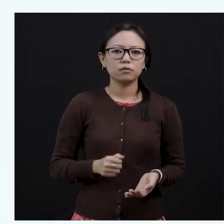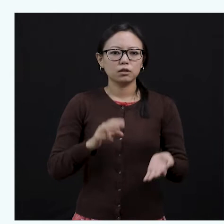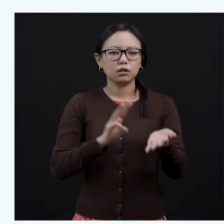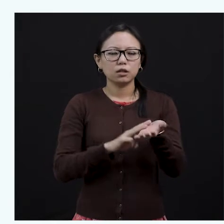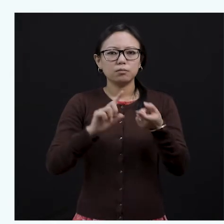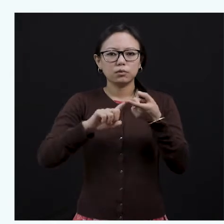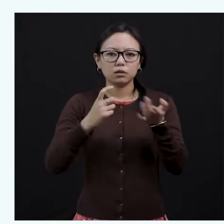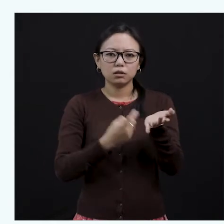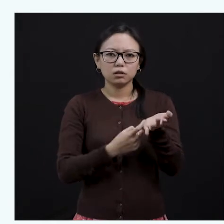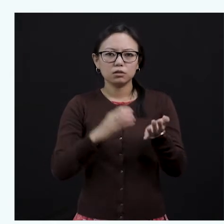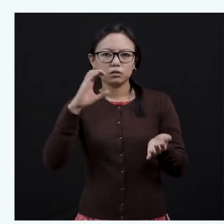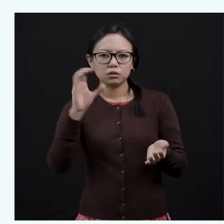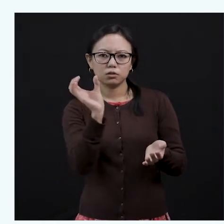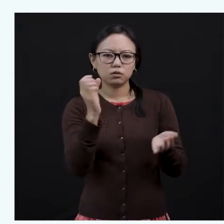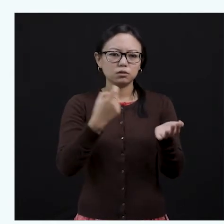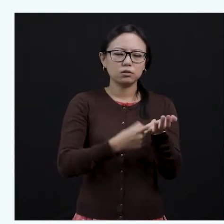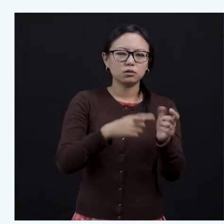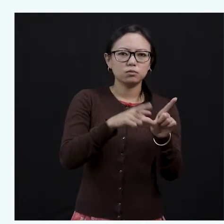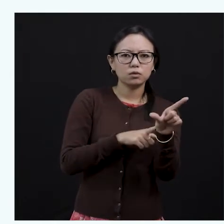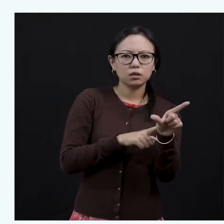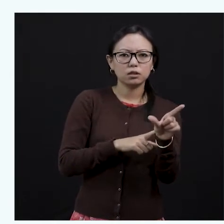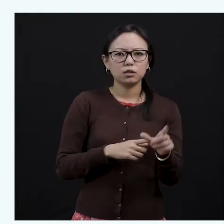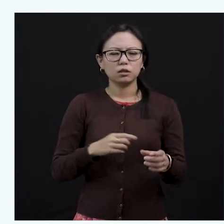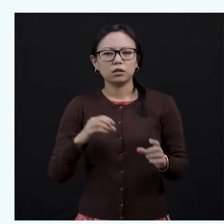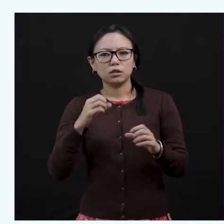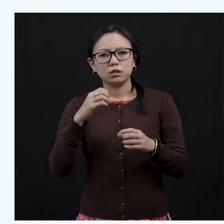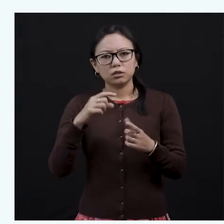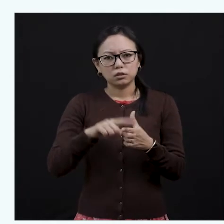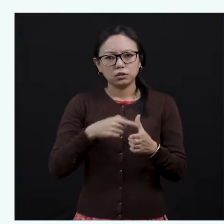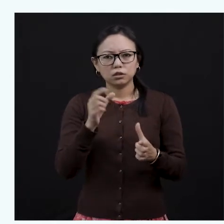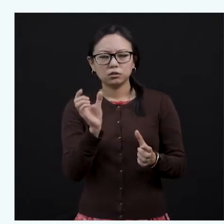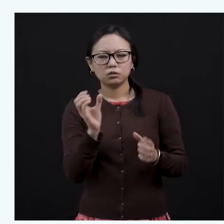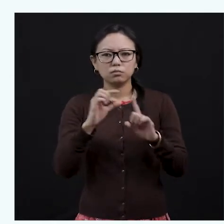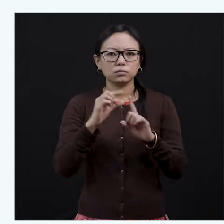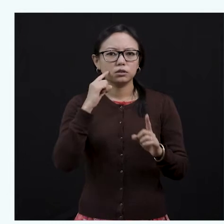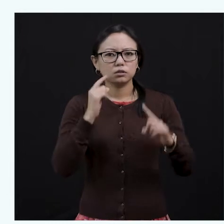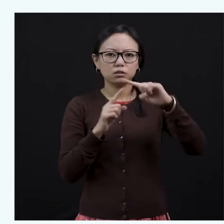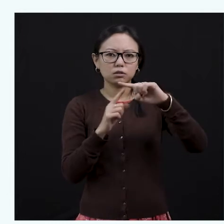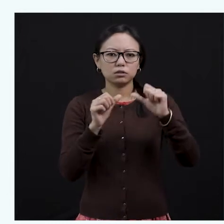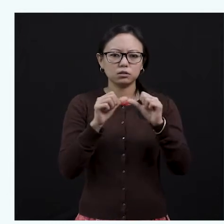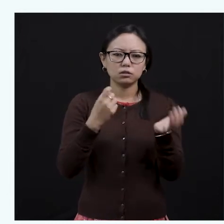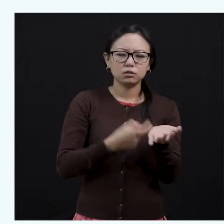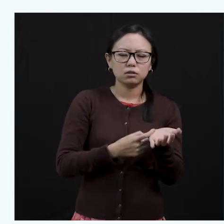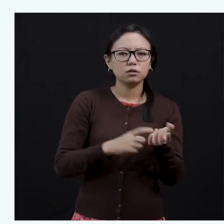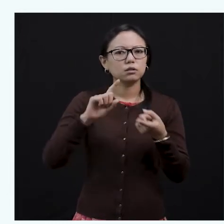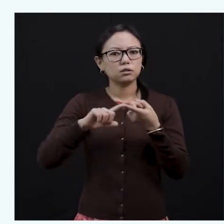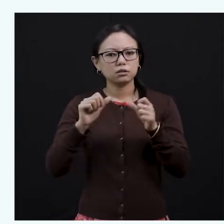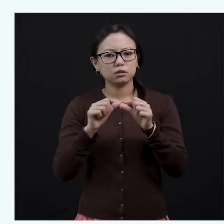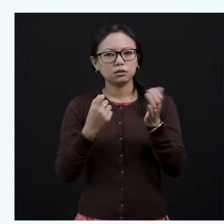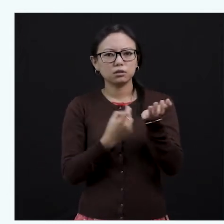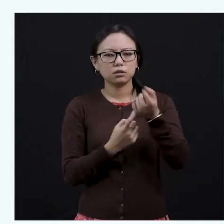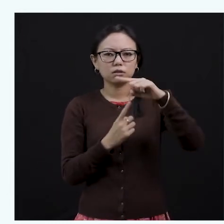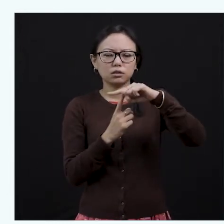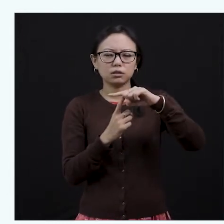Mercury, Venus, Earth, Mars, Jupiter, Saturn and Uranus. Now as you can see here,